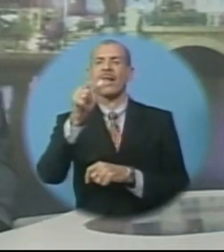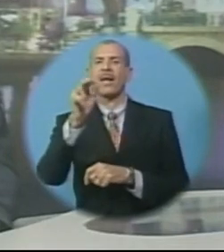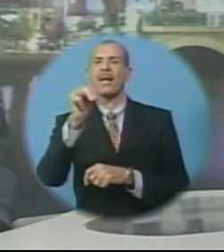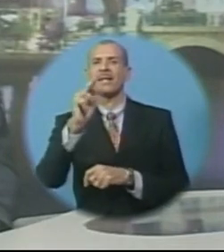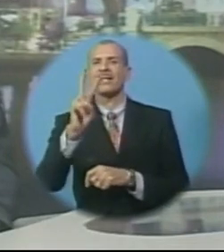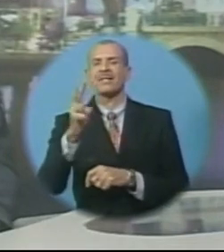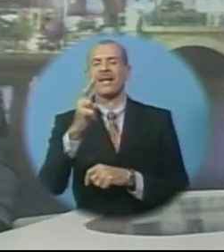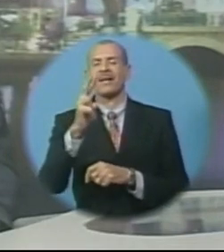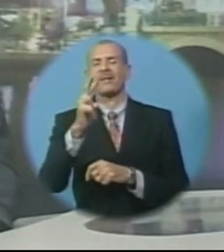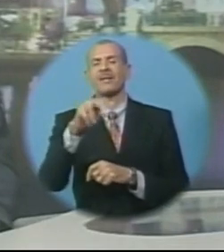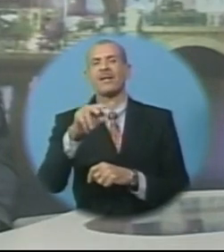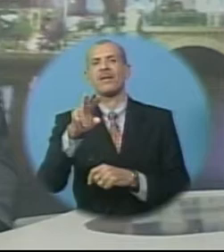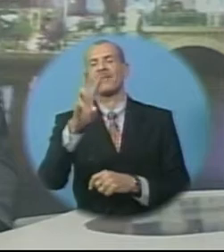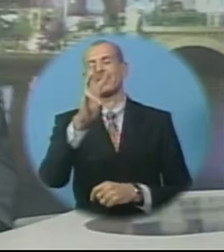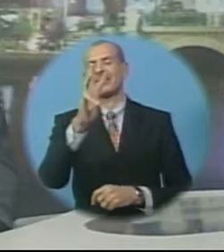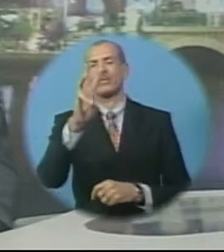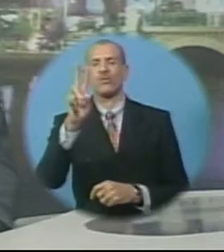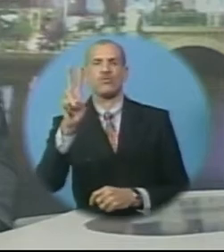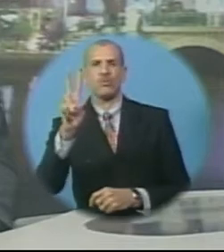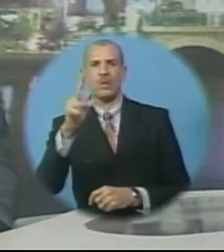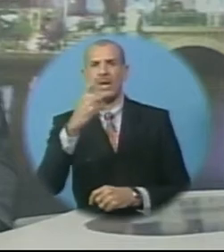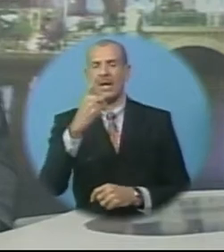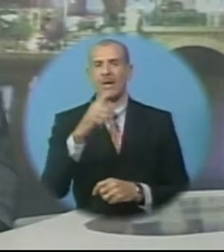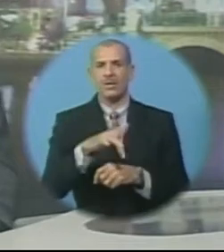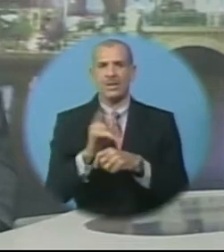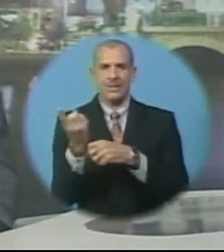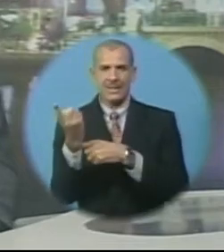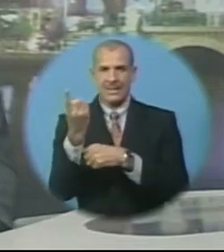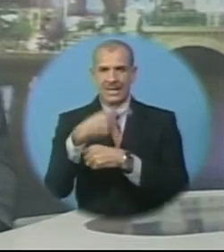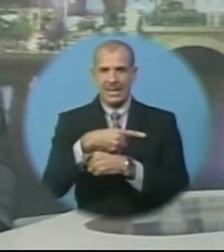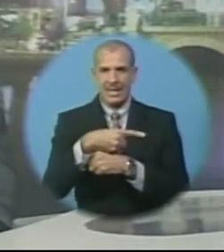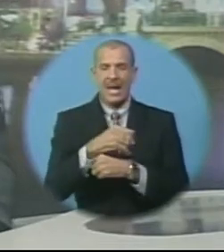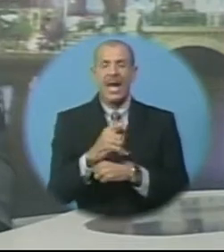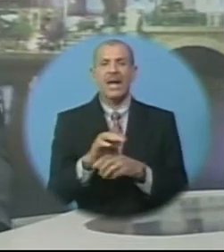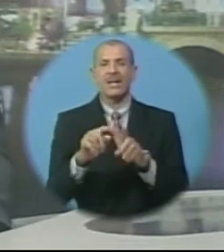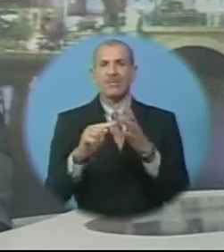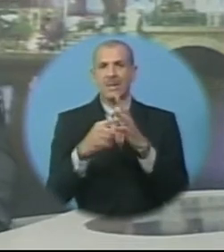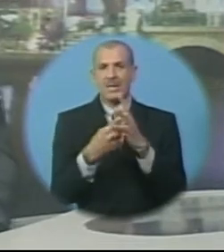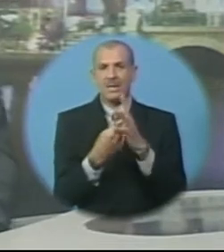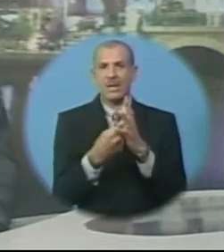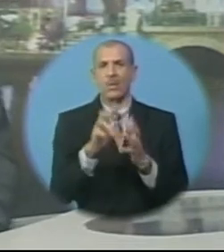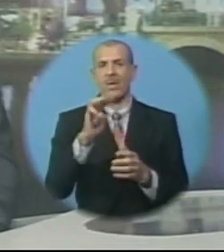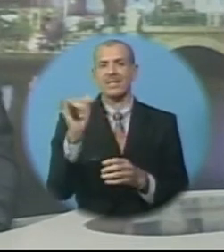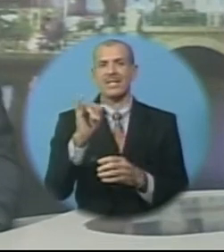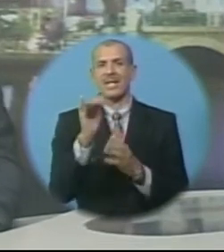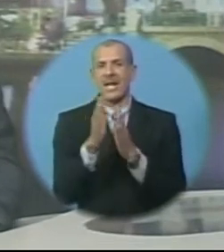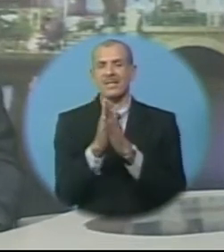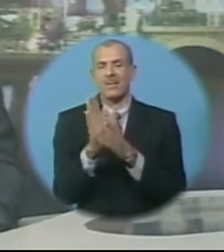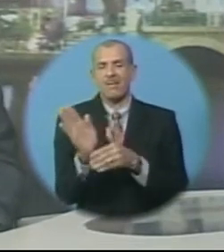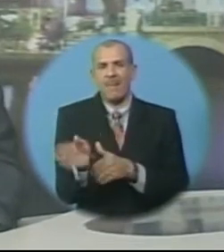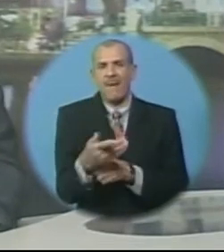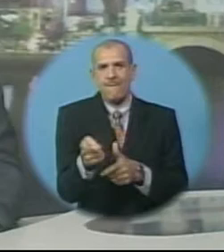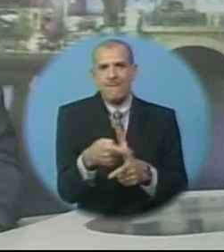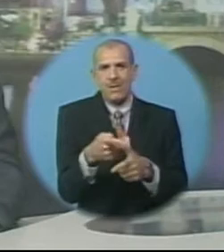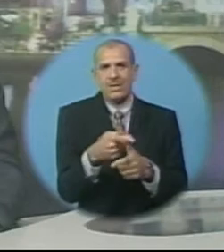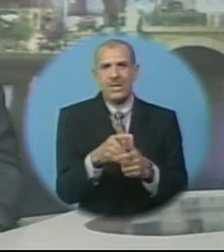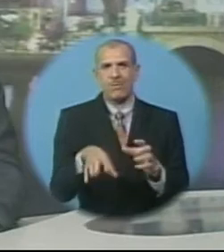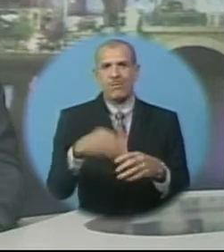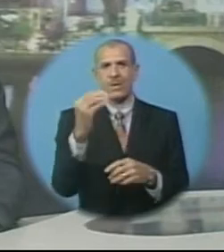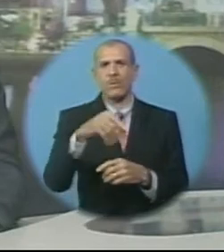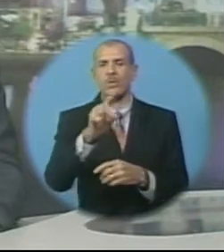of the Tri-Nation Series at the Harare Sports Club earlier today. Now, in their opening game, the Windies were asked to bat first and were dismissed